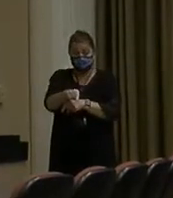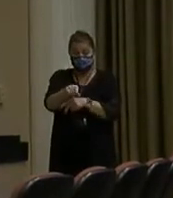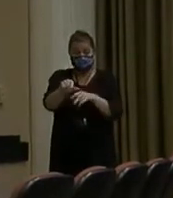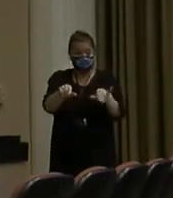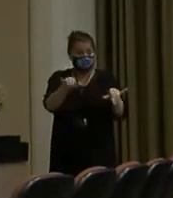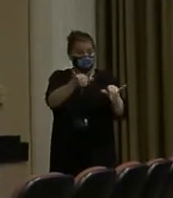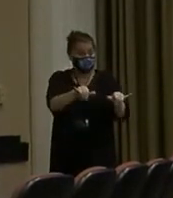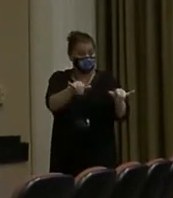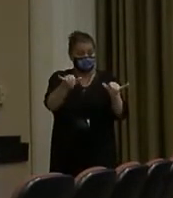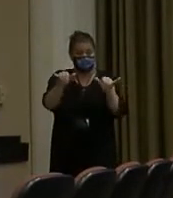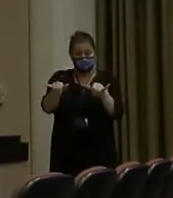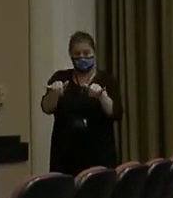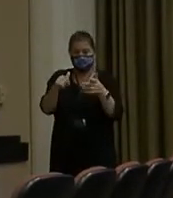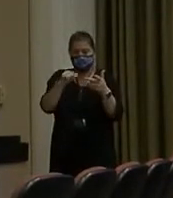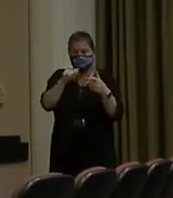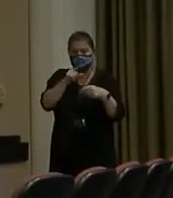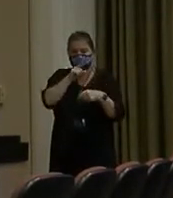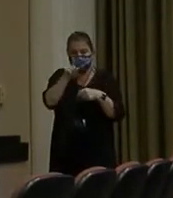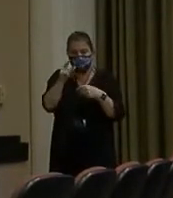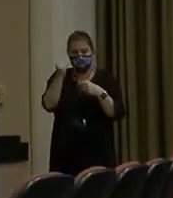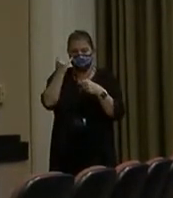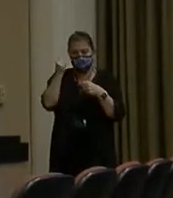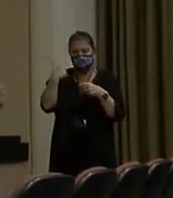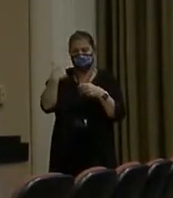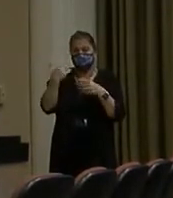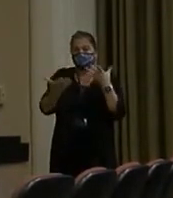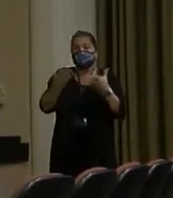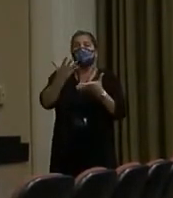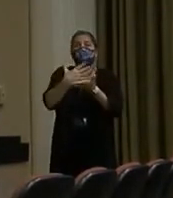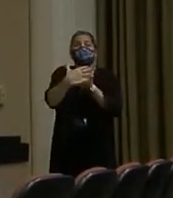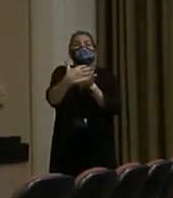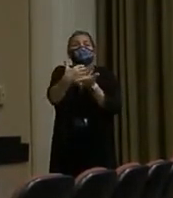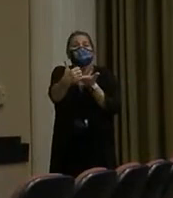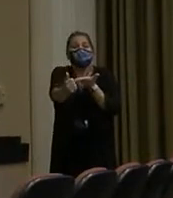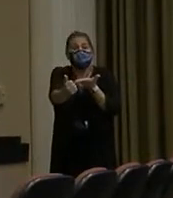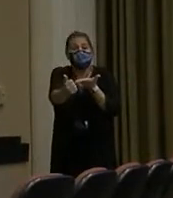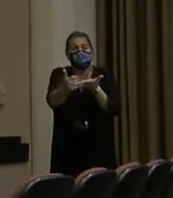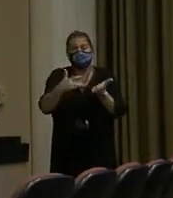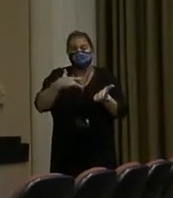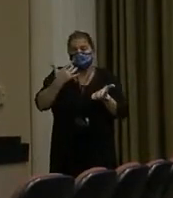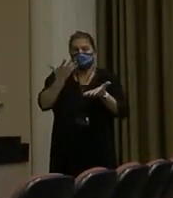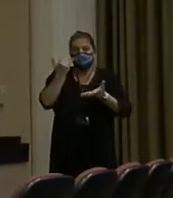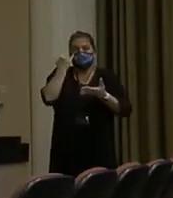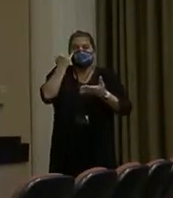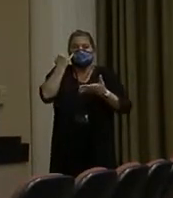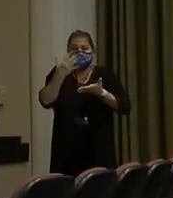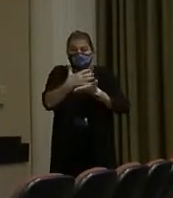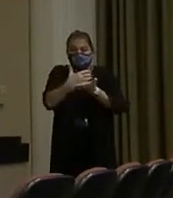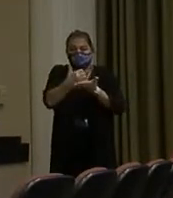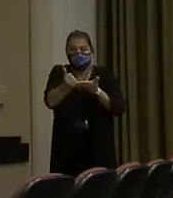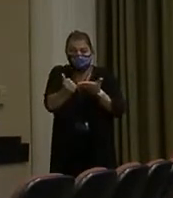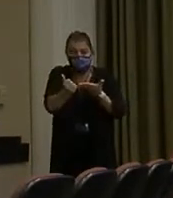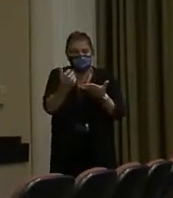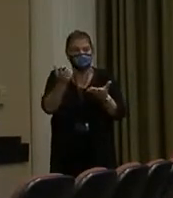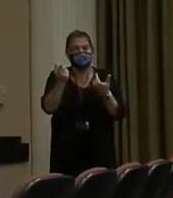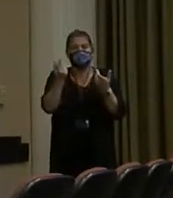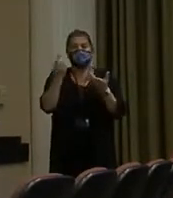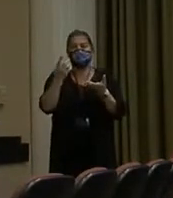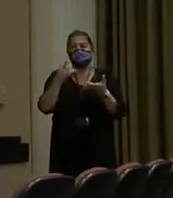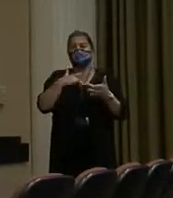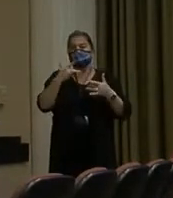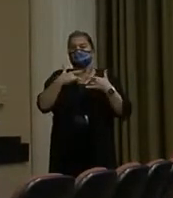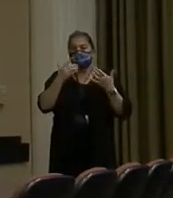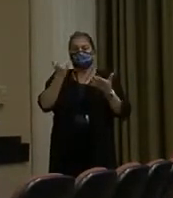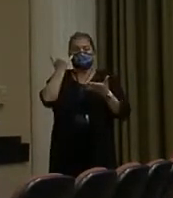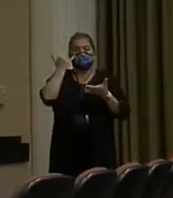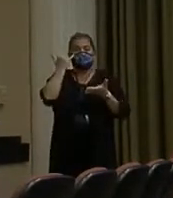the uncertainty of not having enough resources, the uncertainty of the next surge is lingering.